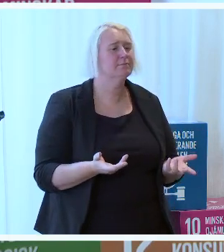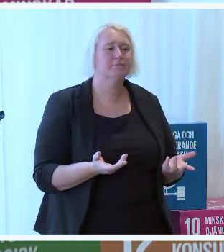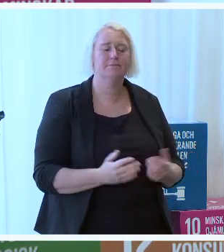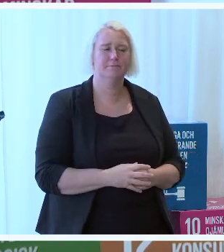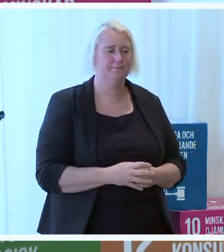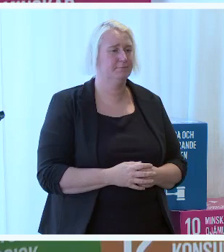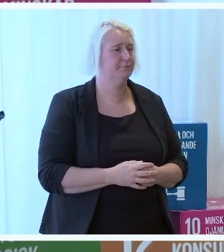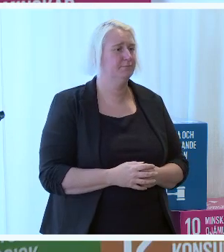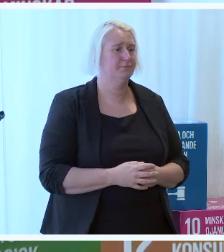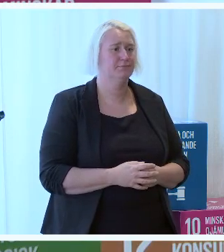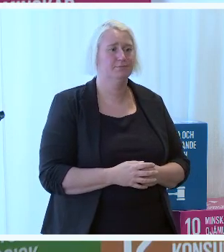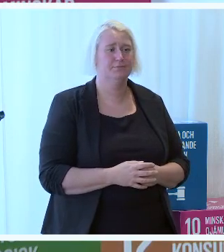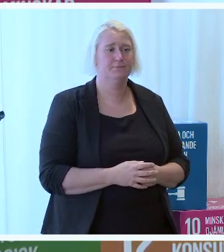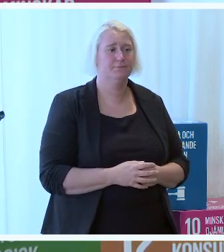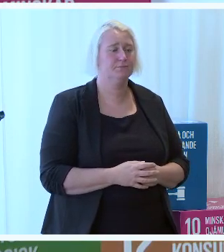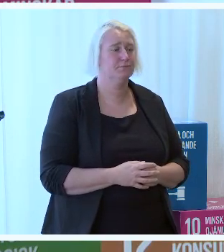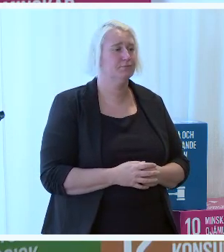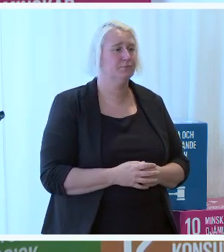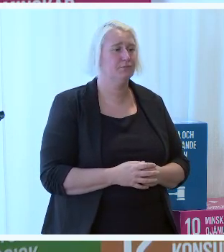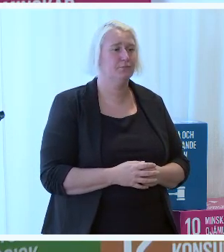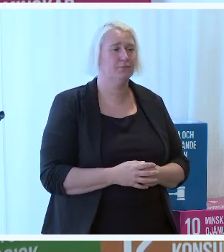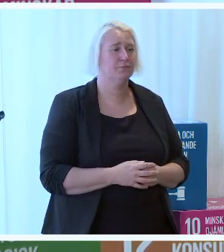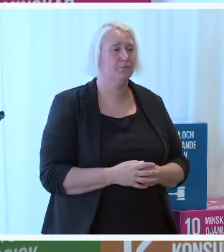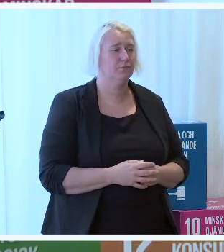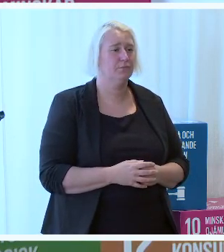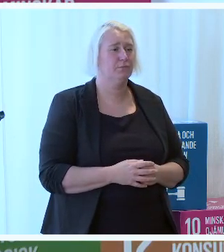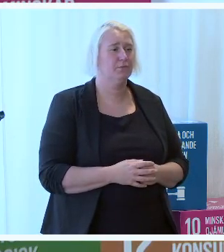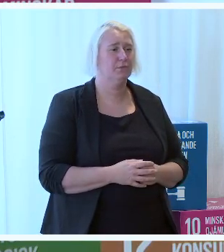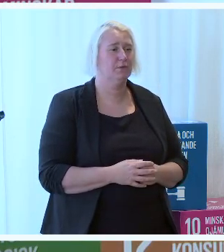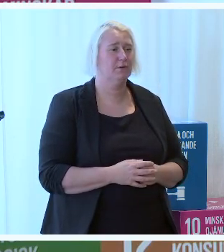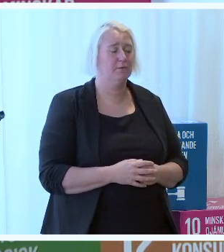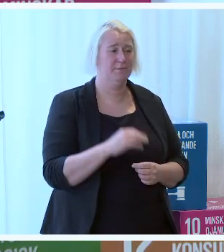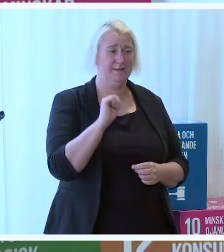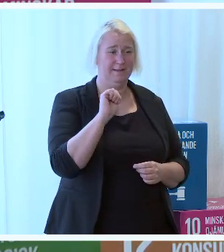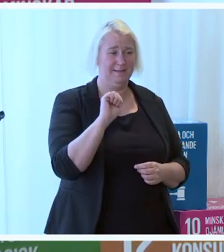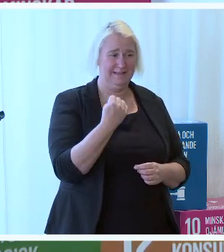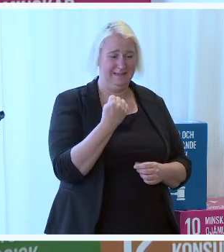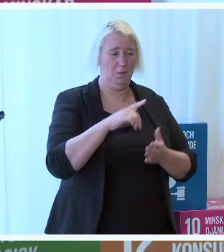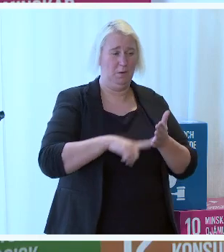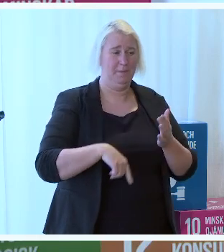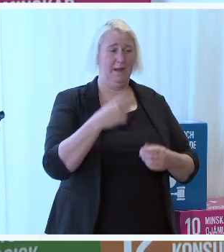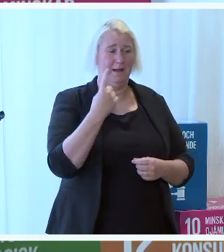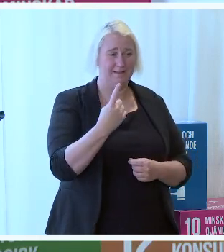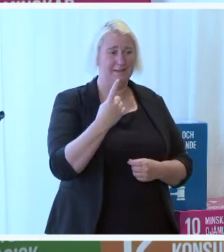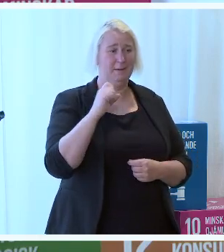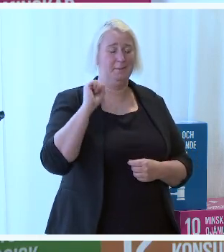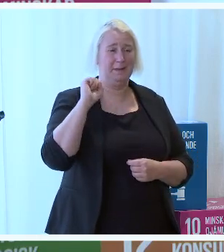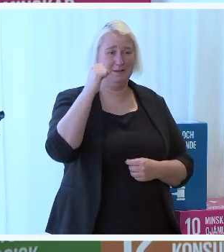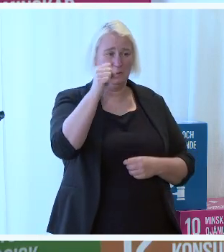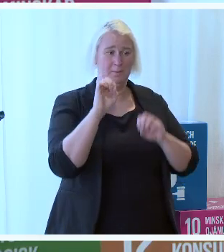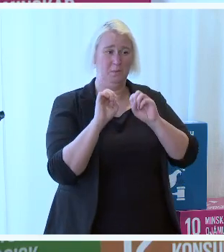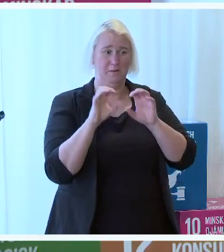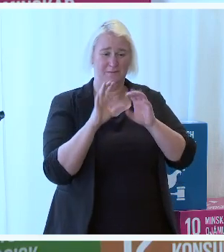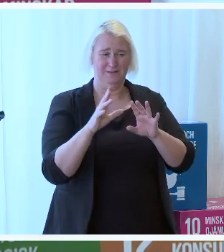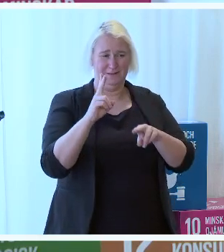Africa. 36.1 million people are affected in the same region as to why our organization